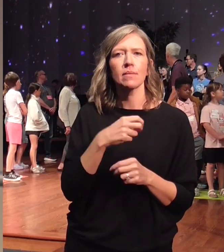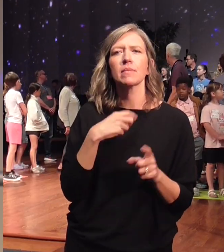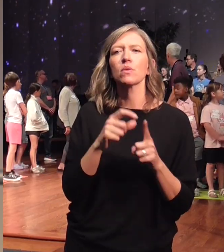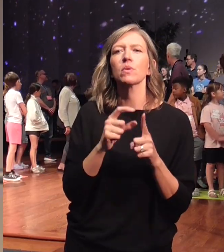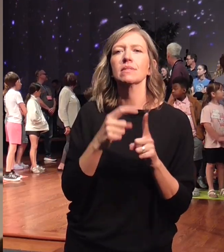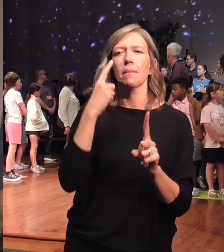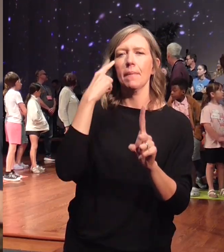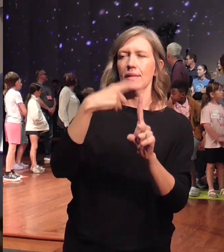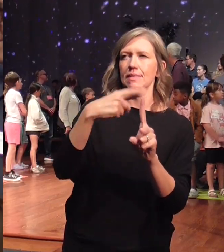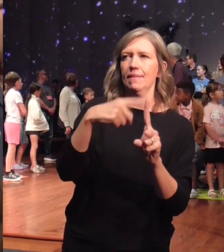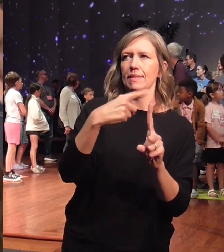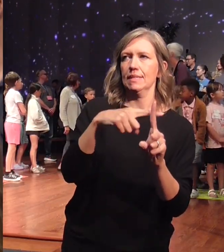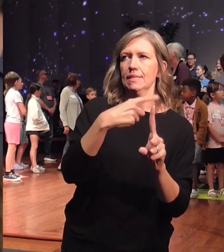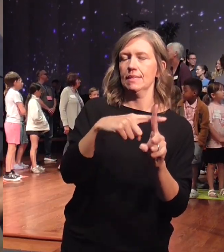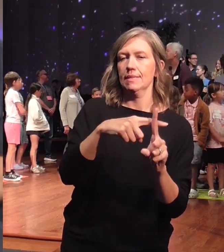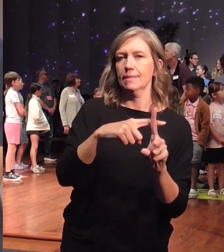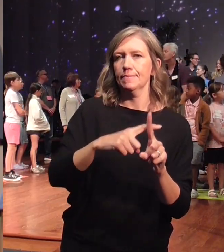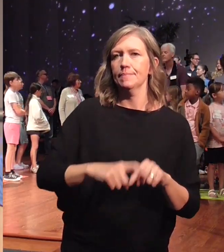positivity.